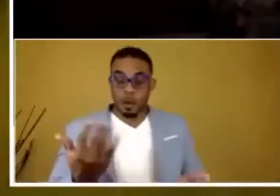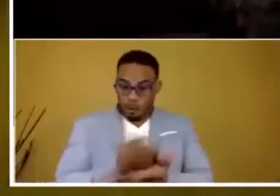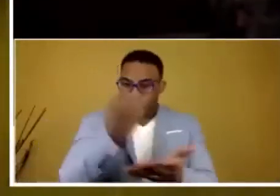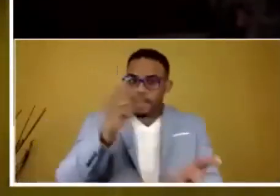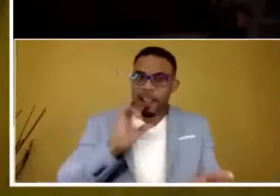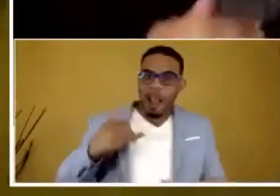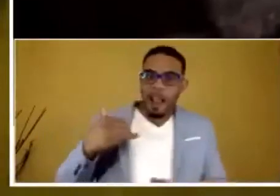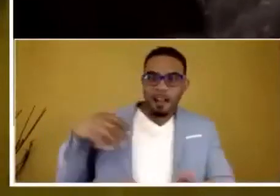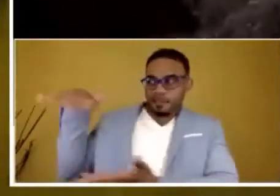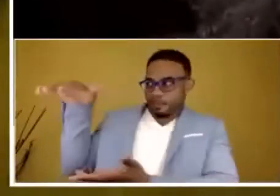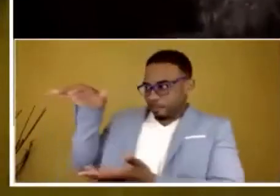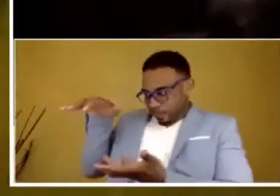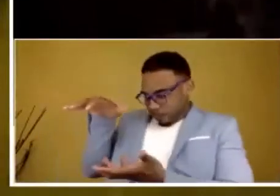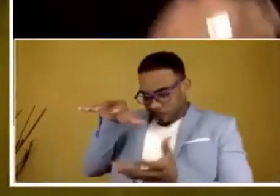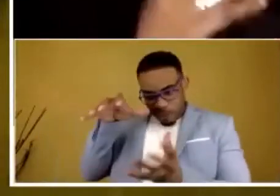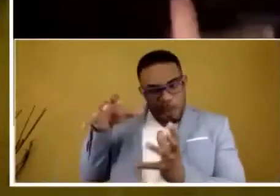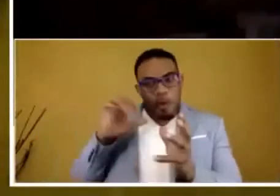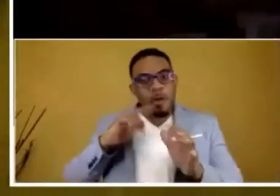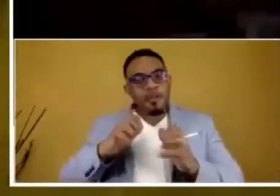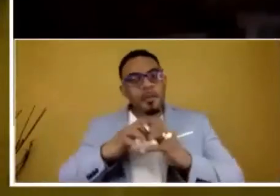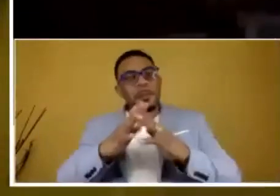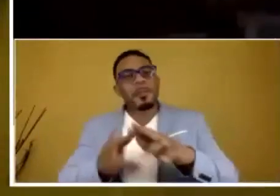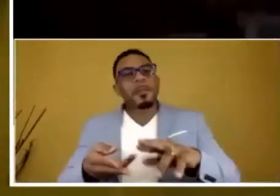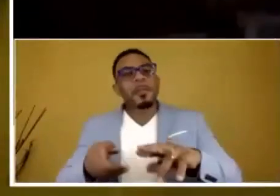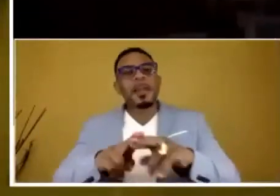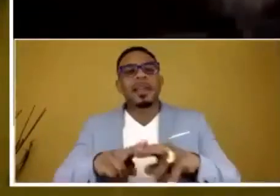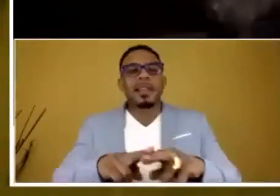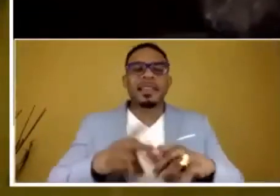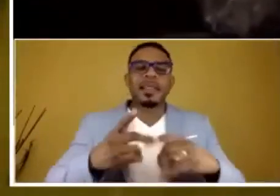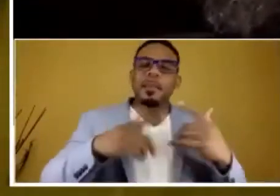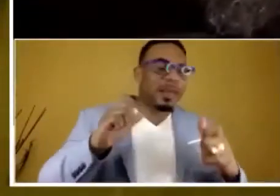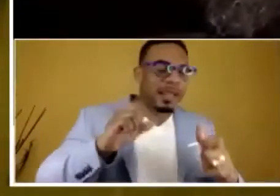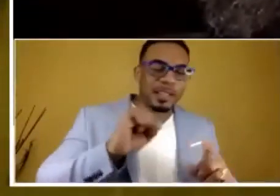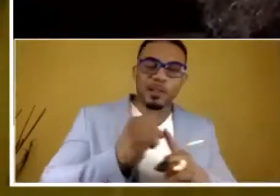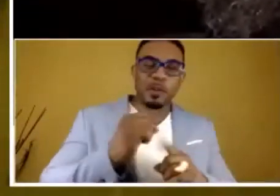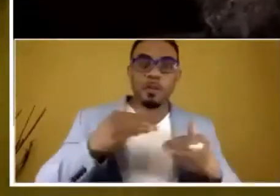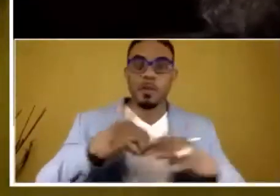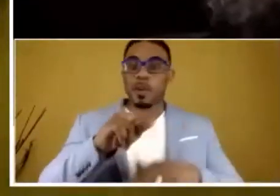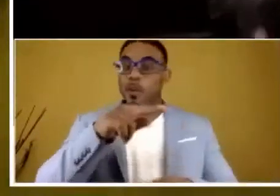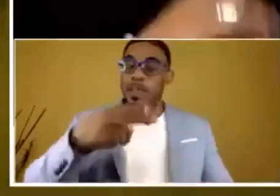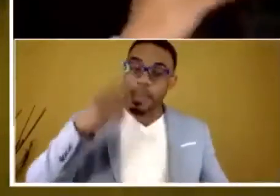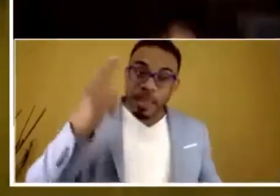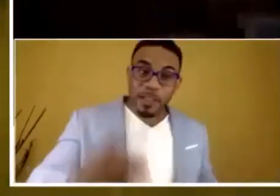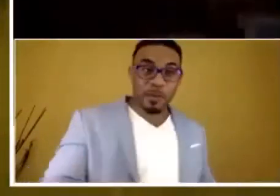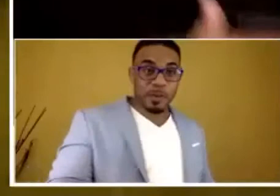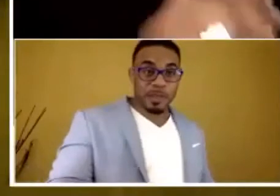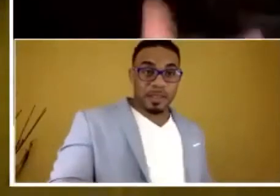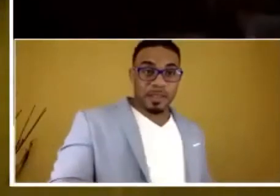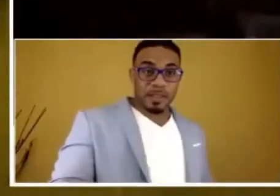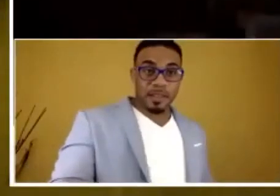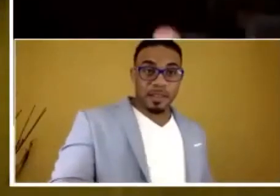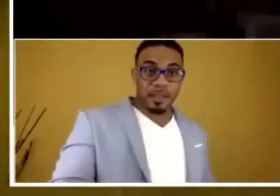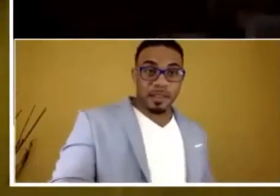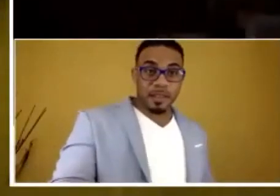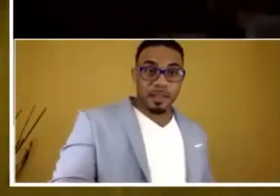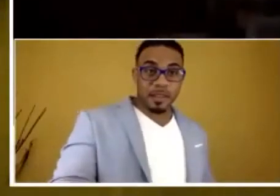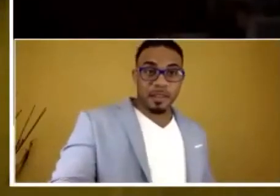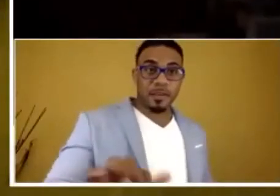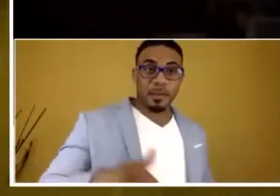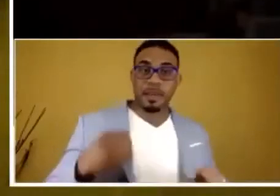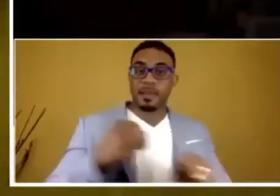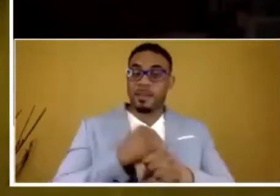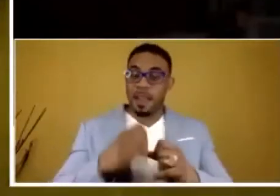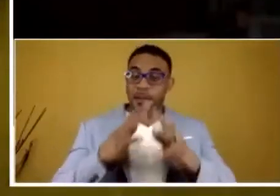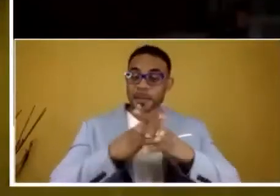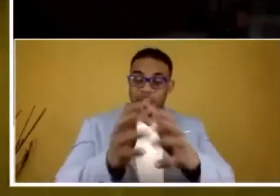inheritance. We have been building the biggest social movement in US history. We have been fighting and building